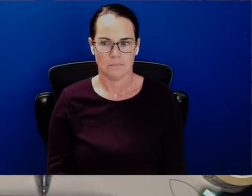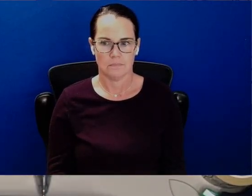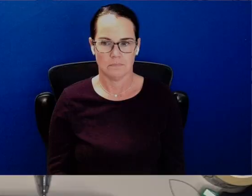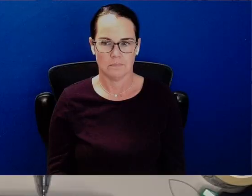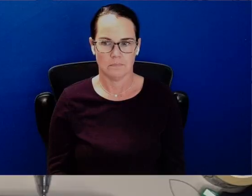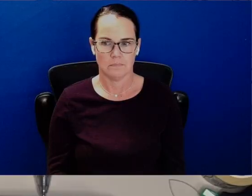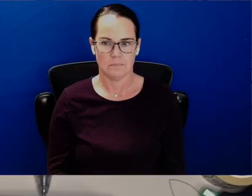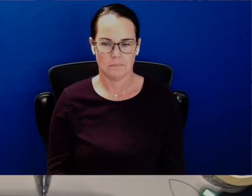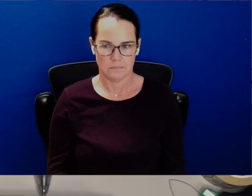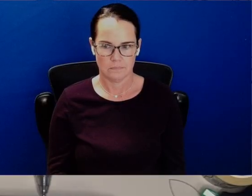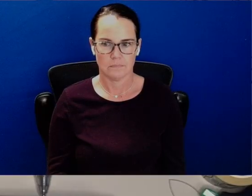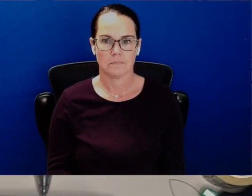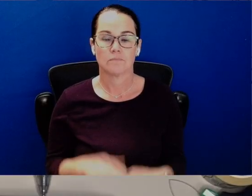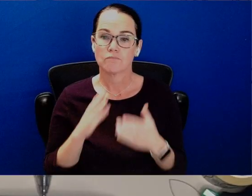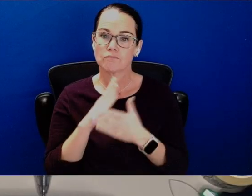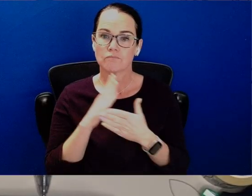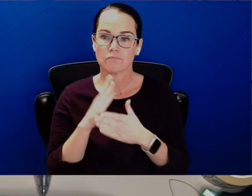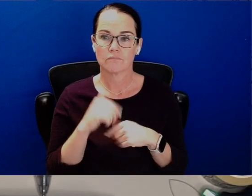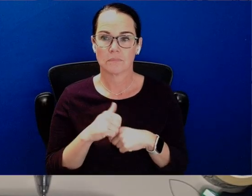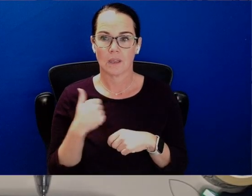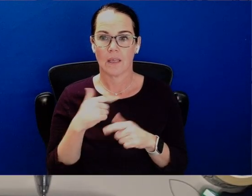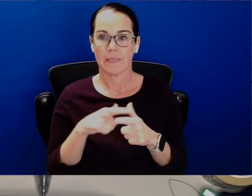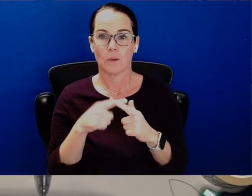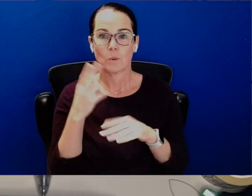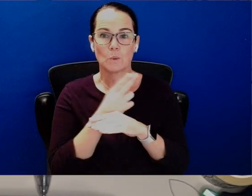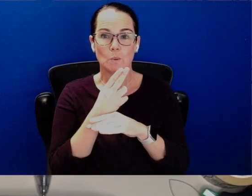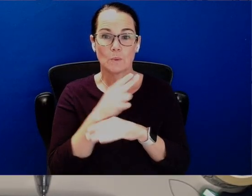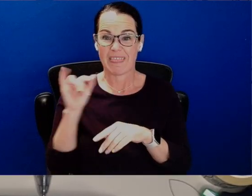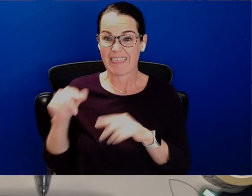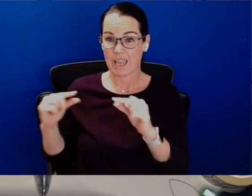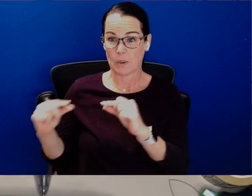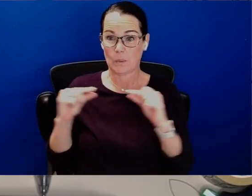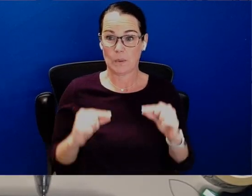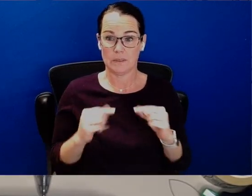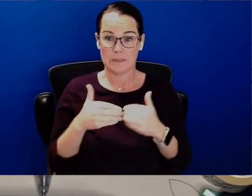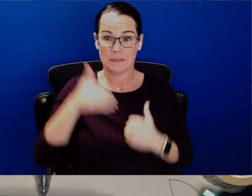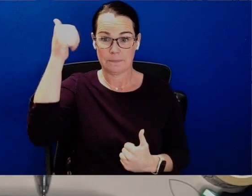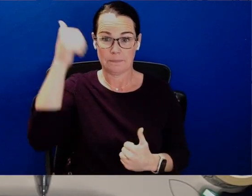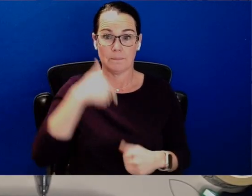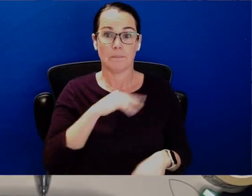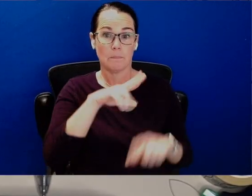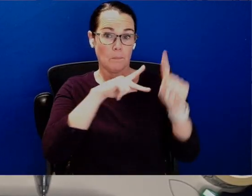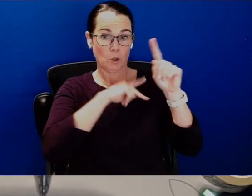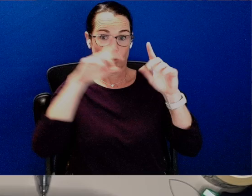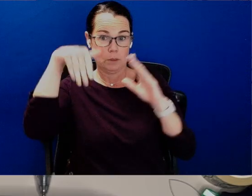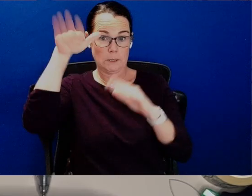All right. And then we will use this to differentiate between personal.